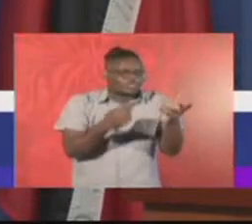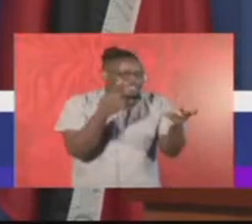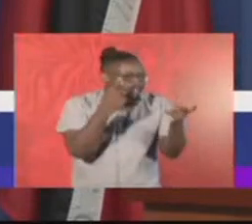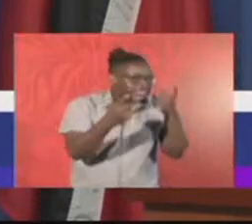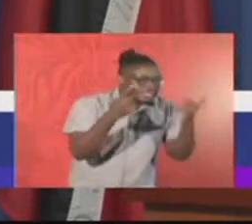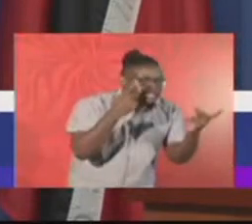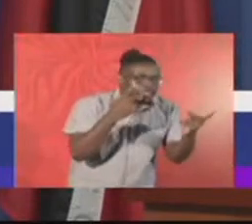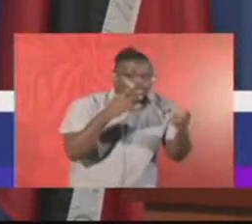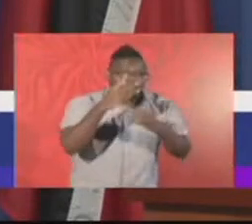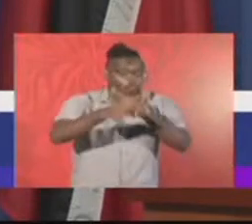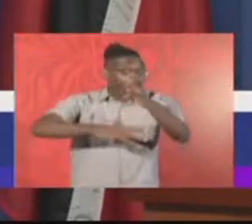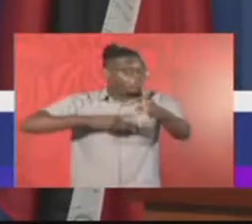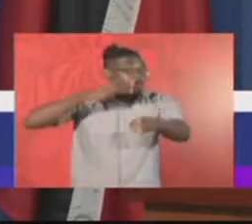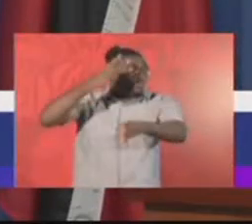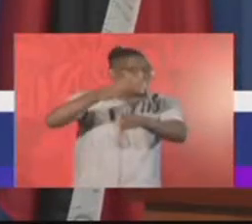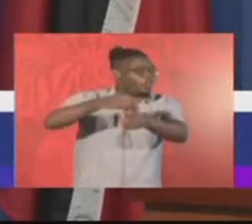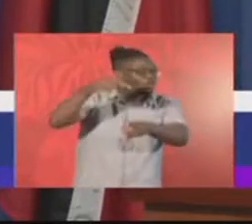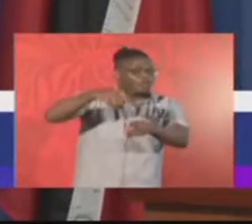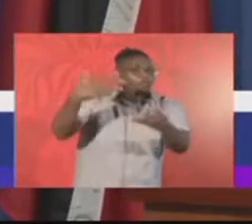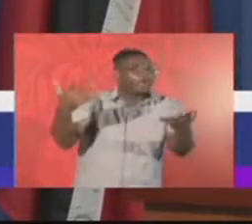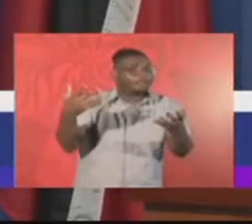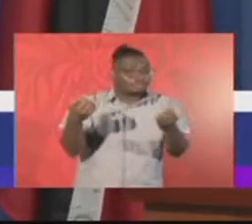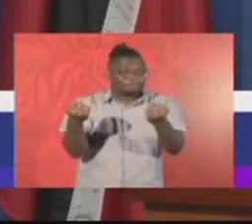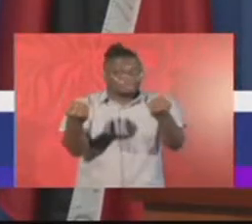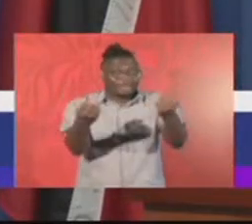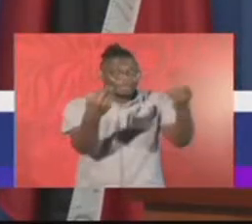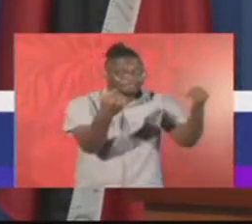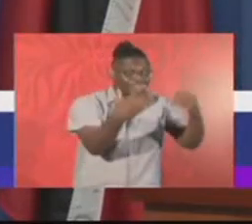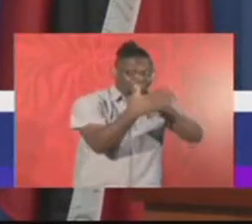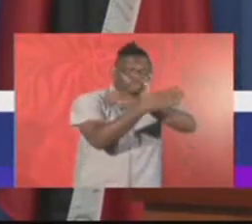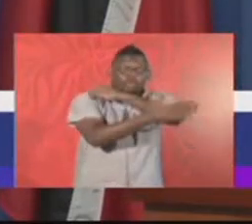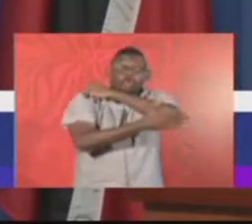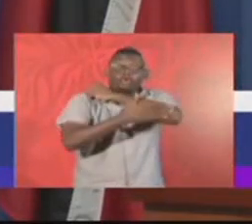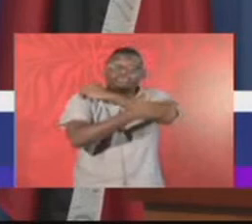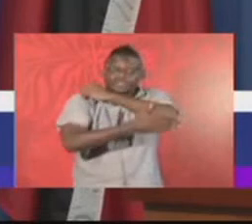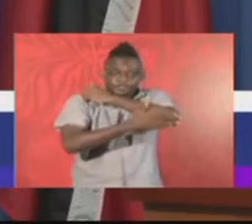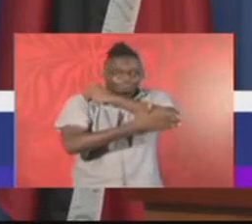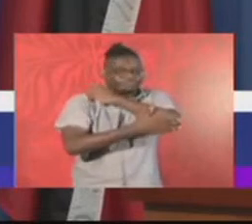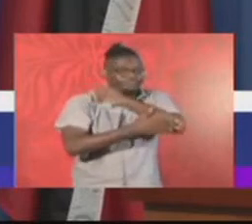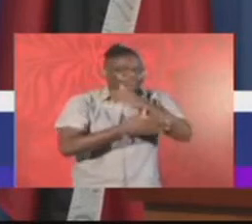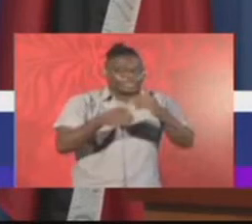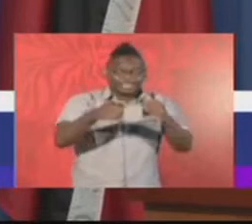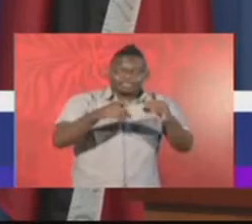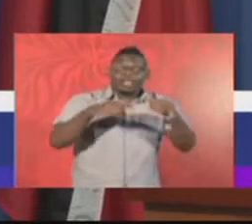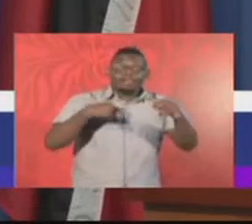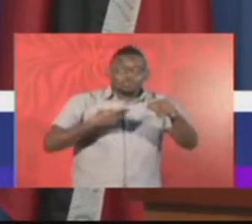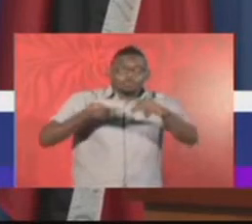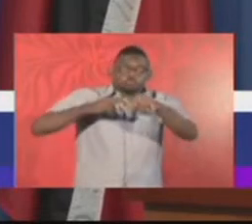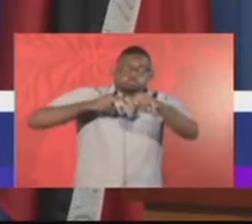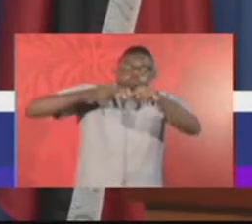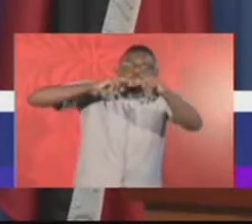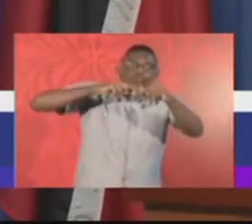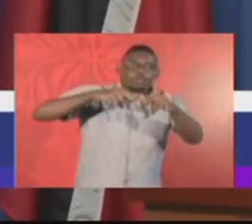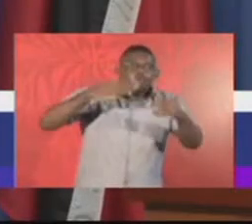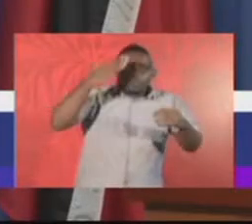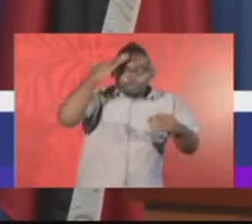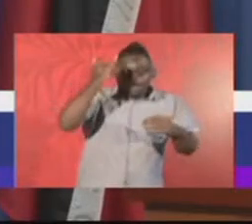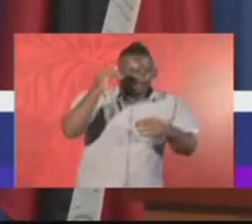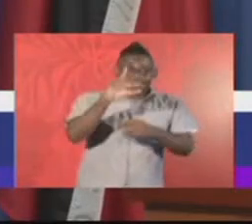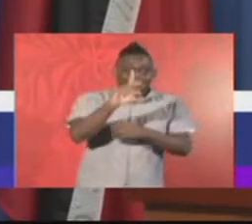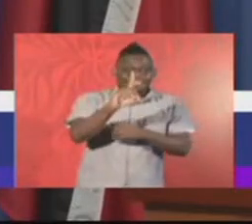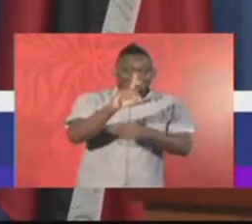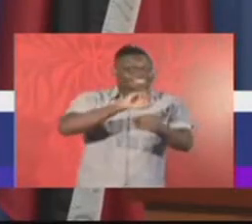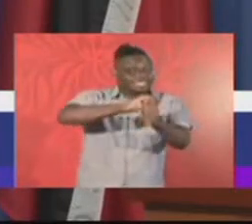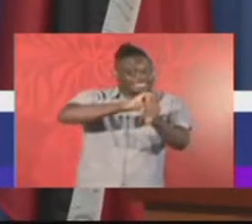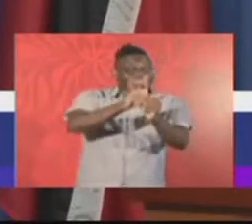time, in many countries, as we all know, is the surge of that Delta variant that has proven